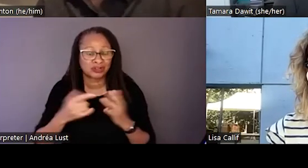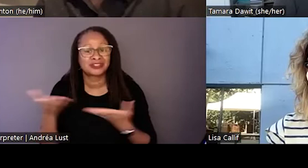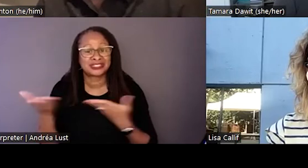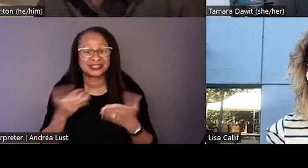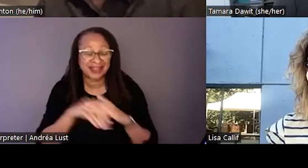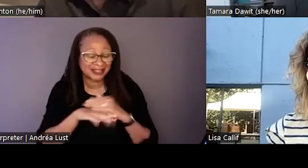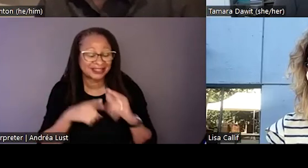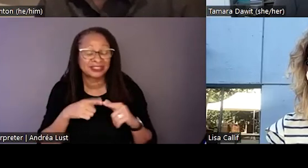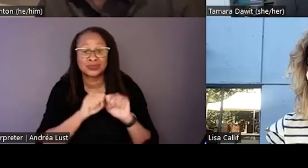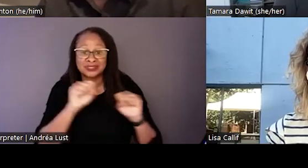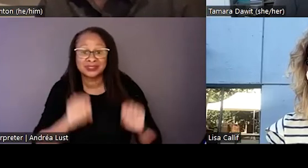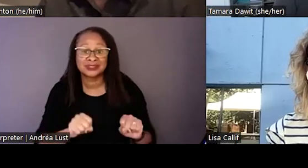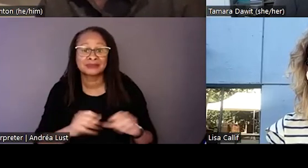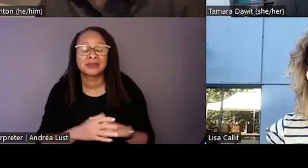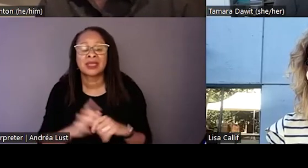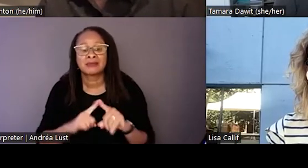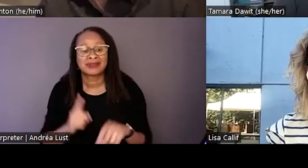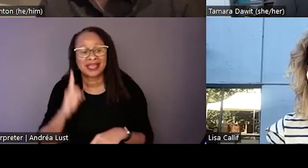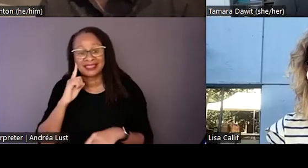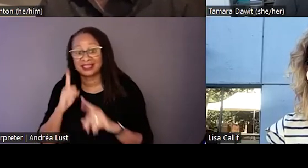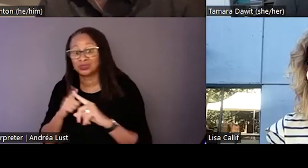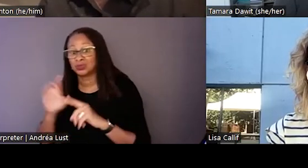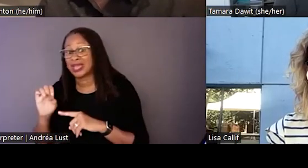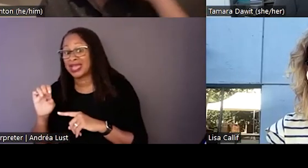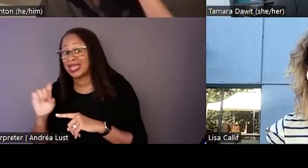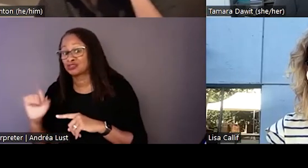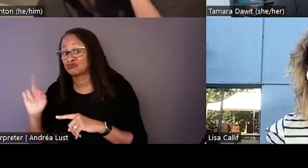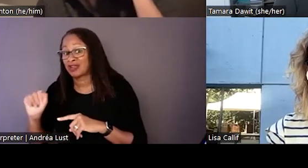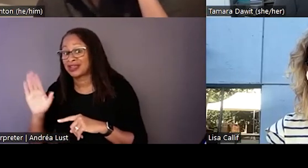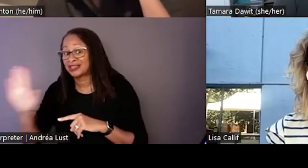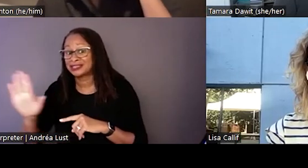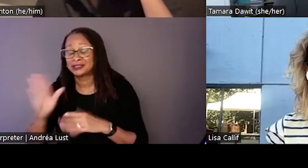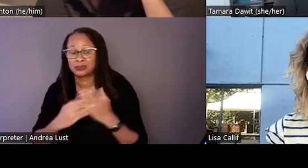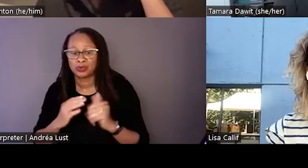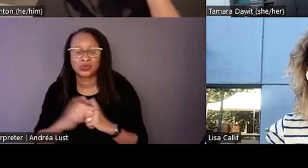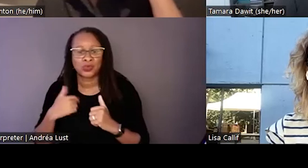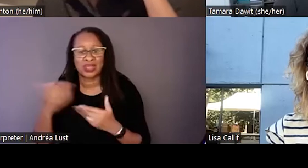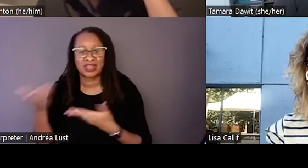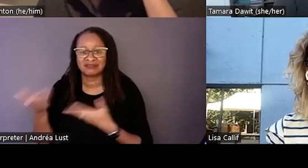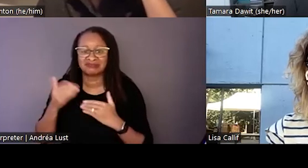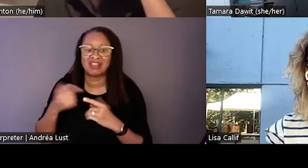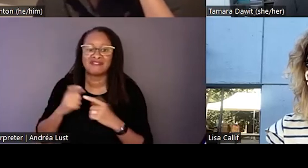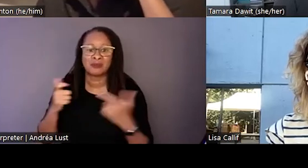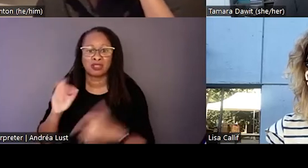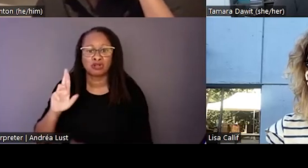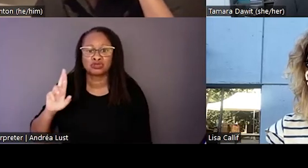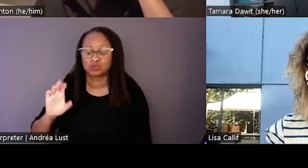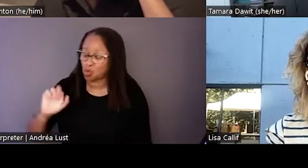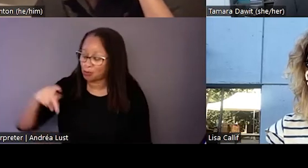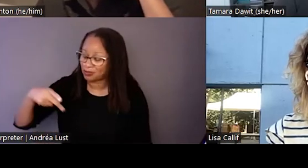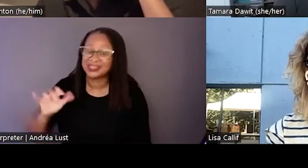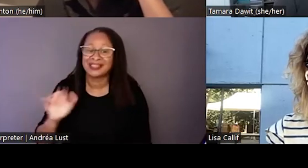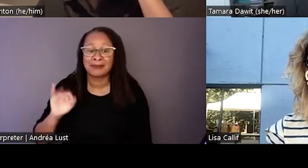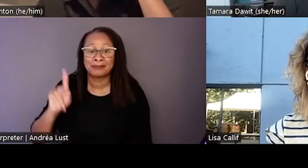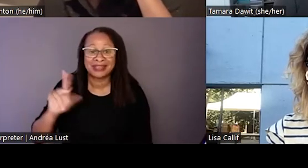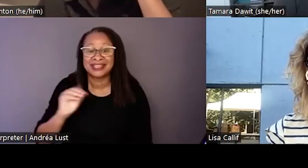the system. But I think to Ezra's point, we have a lot of interference from large corporations, banks, and also